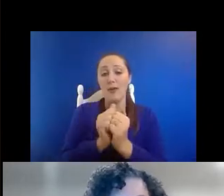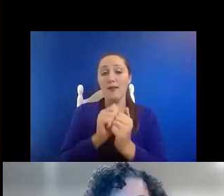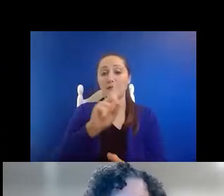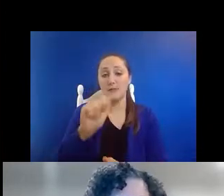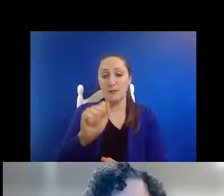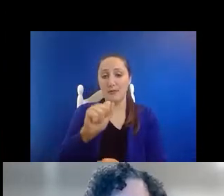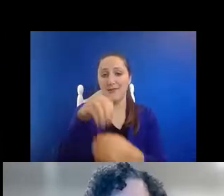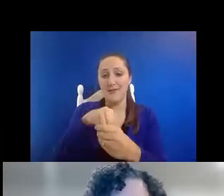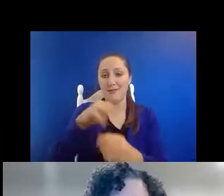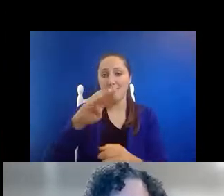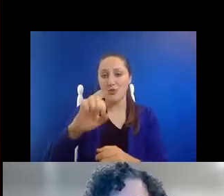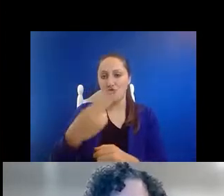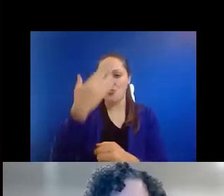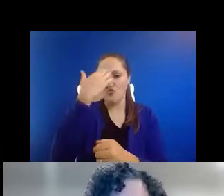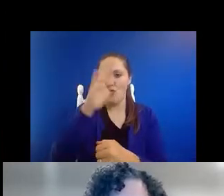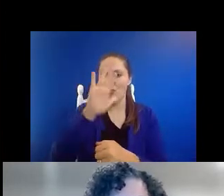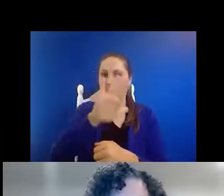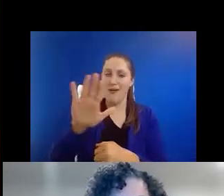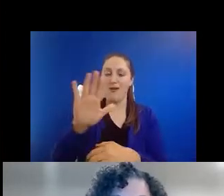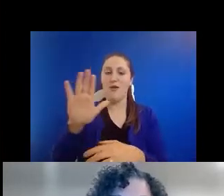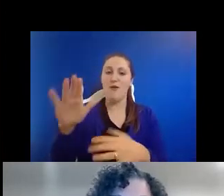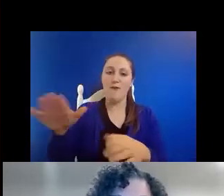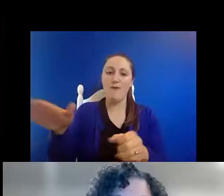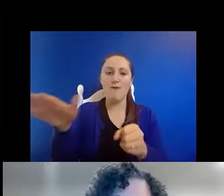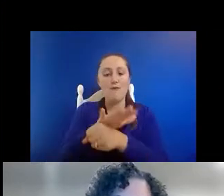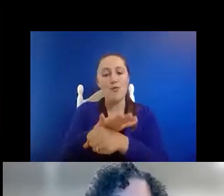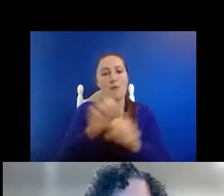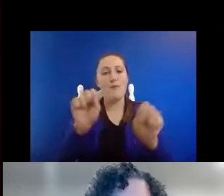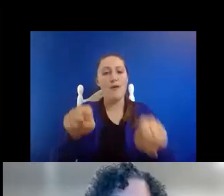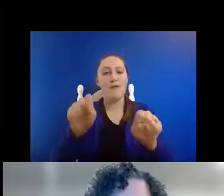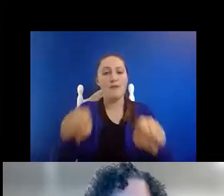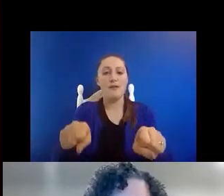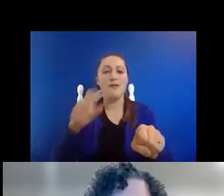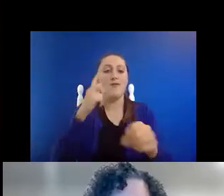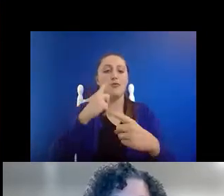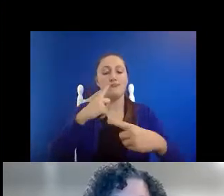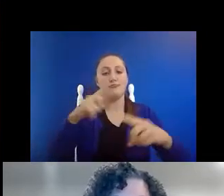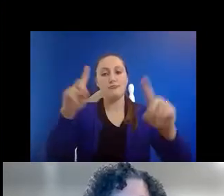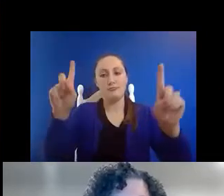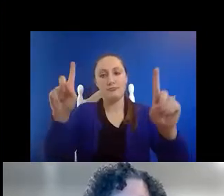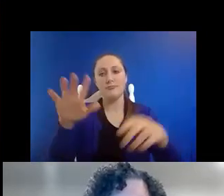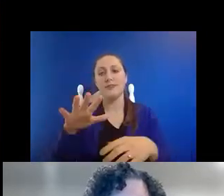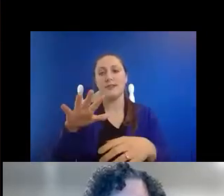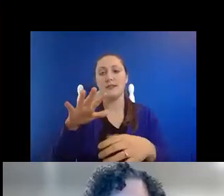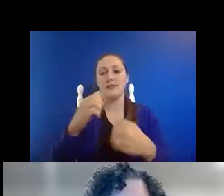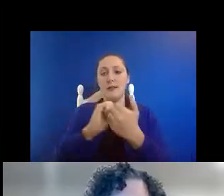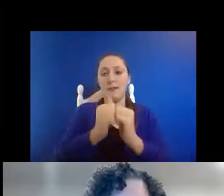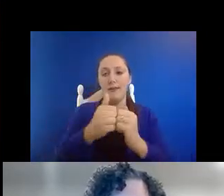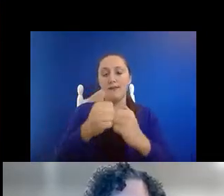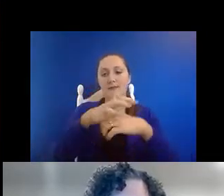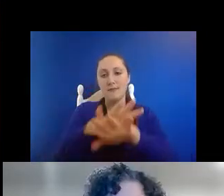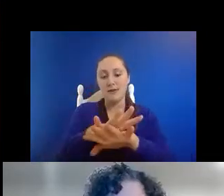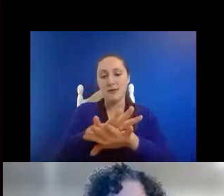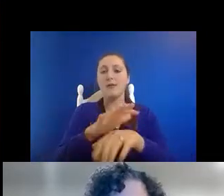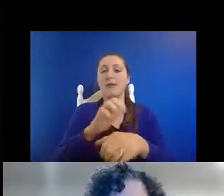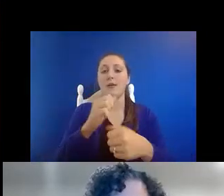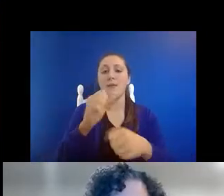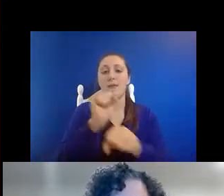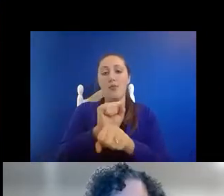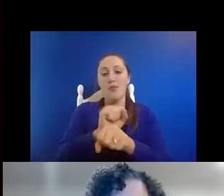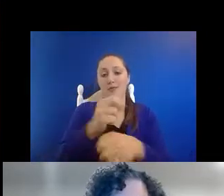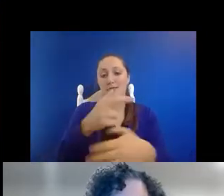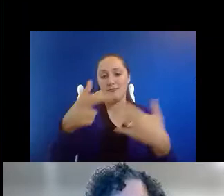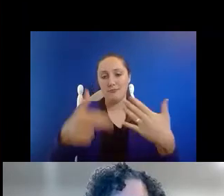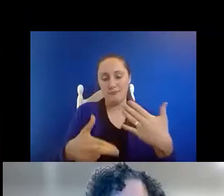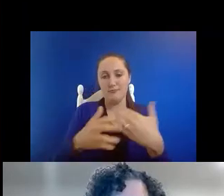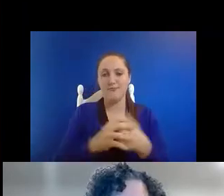realize their fullest employment potential through the achievement of individual, competitive, integrated employment outcomes. The mission